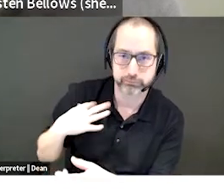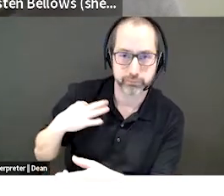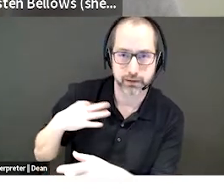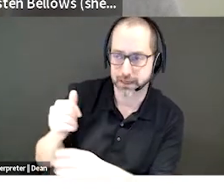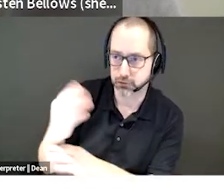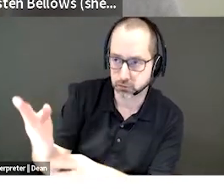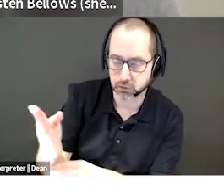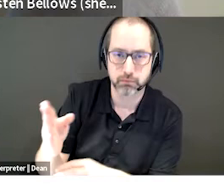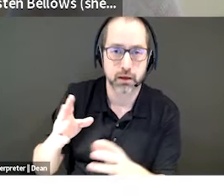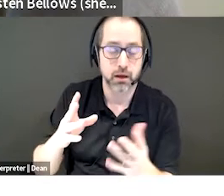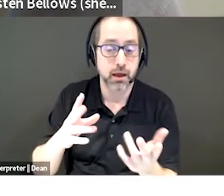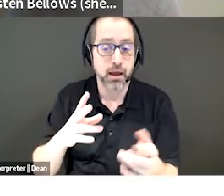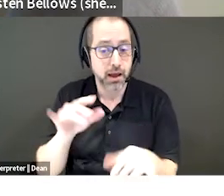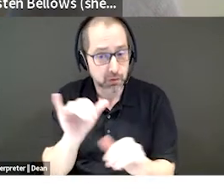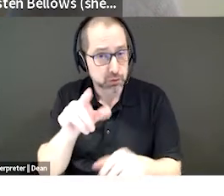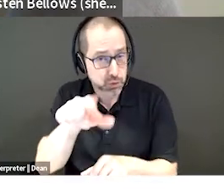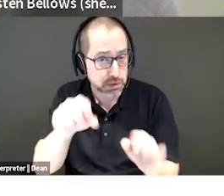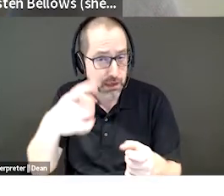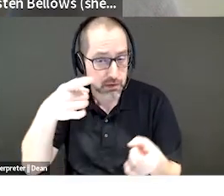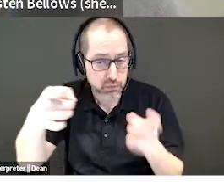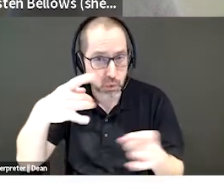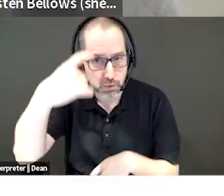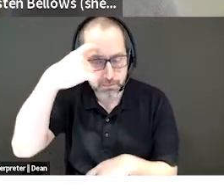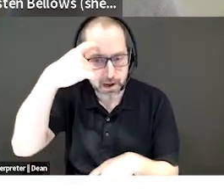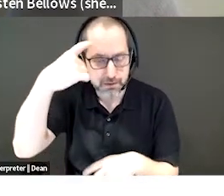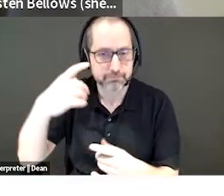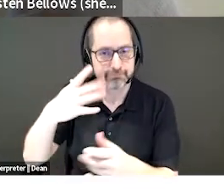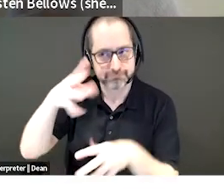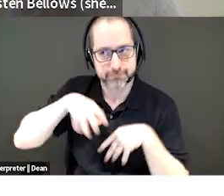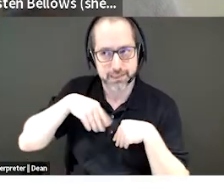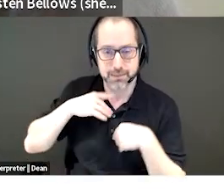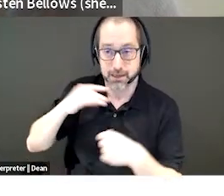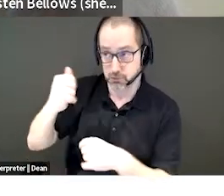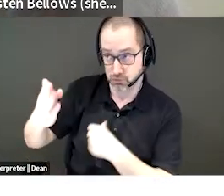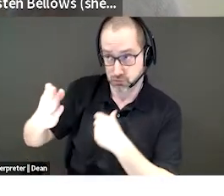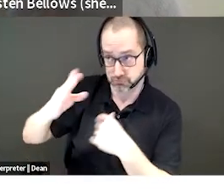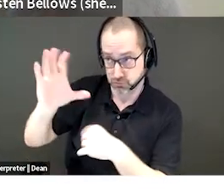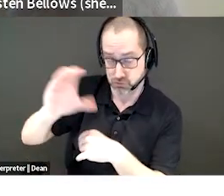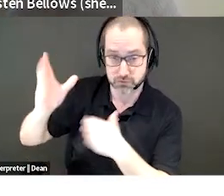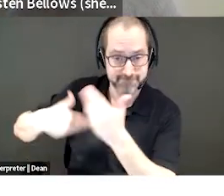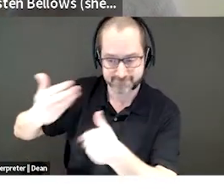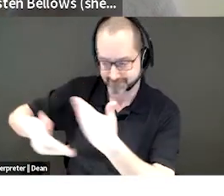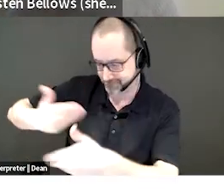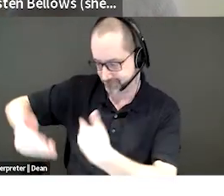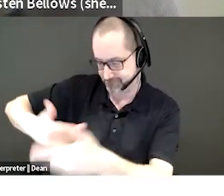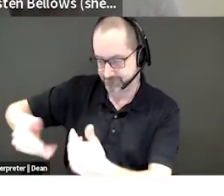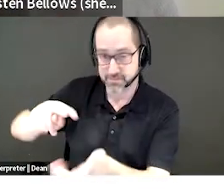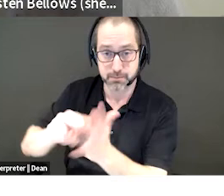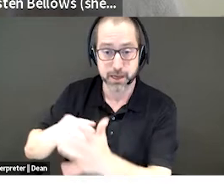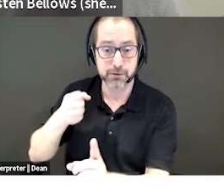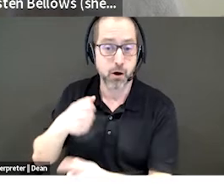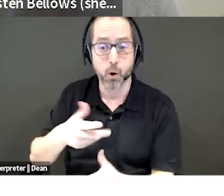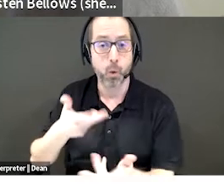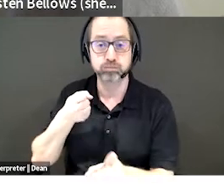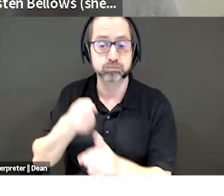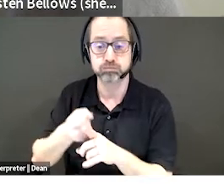So just accepting that job searching is a process and that you don't just get a job overnight. Elizabeth, I